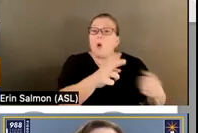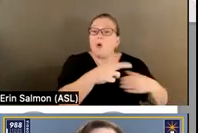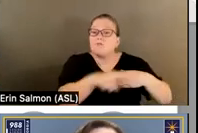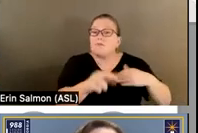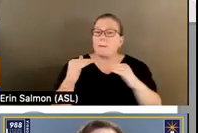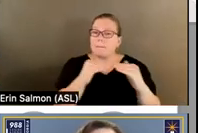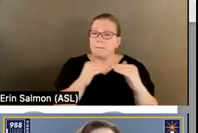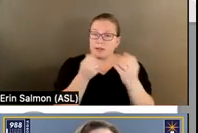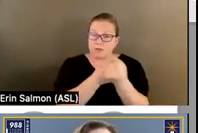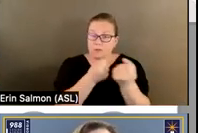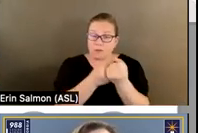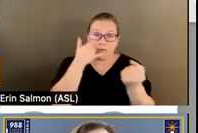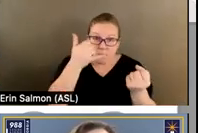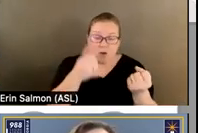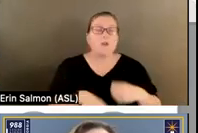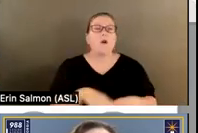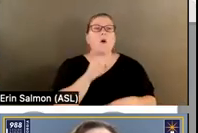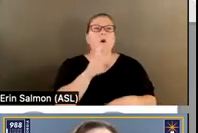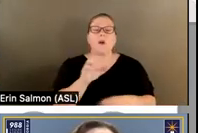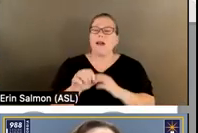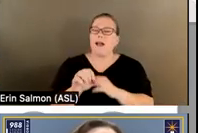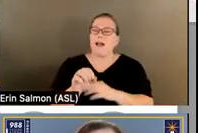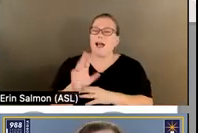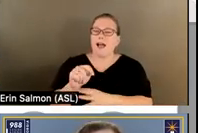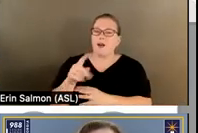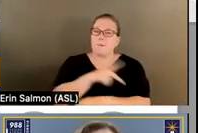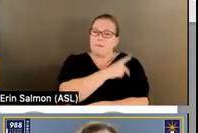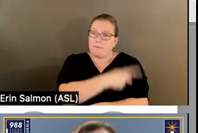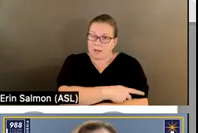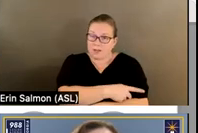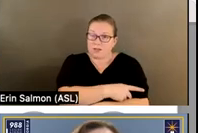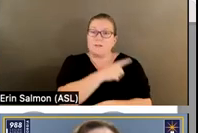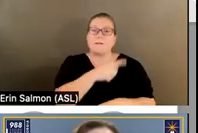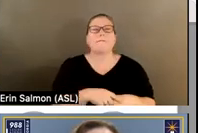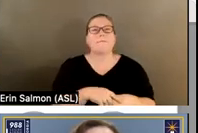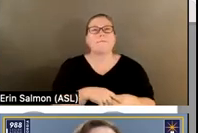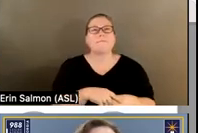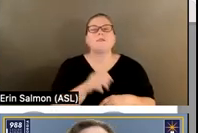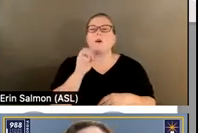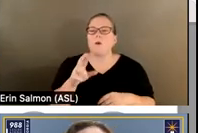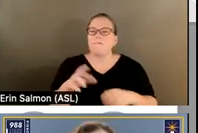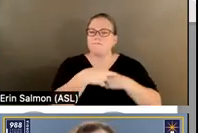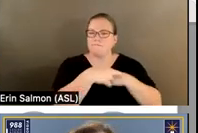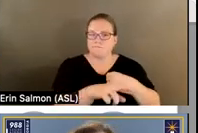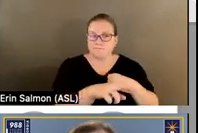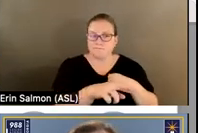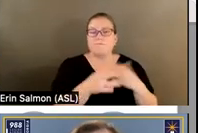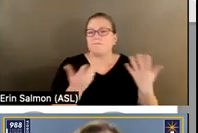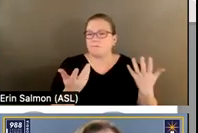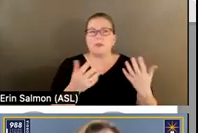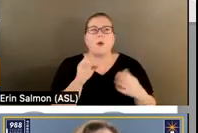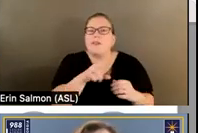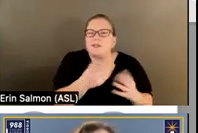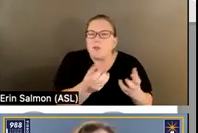line, or we do an outpatient, or we do a referral for a community-based service, or they just wanted information and we're